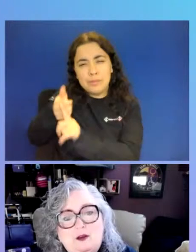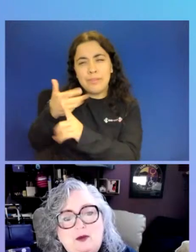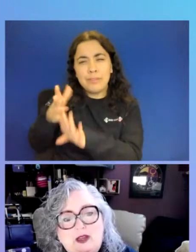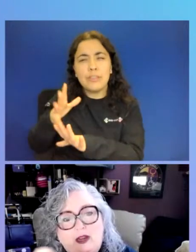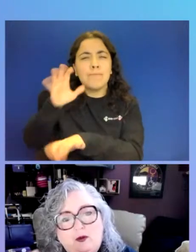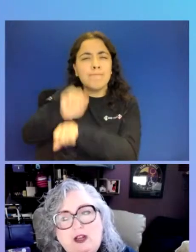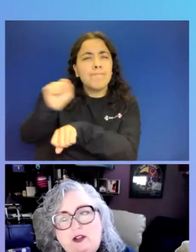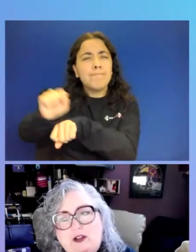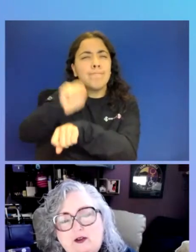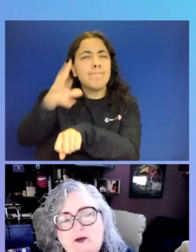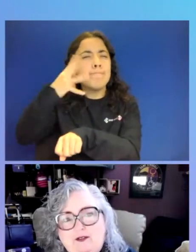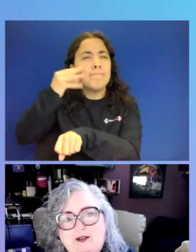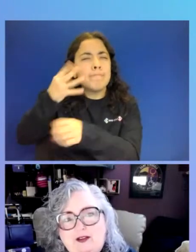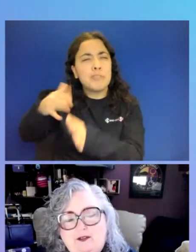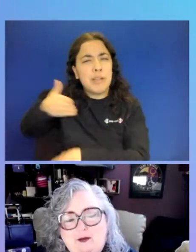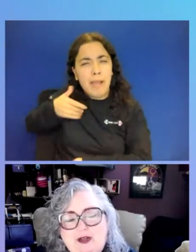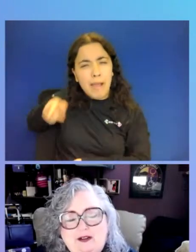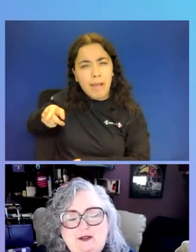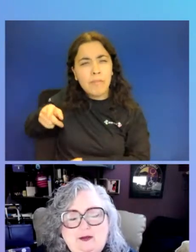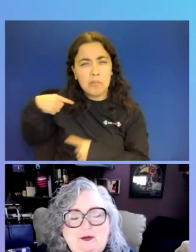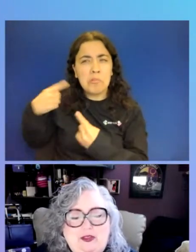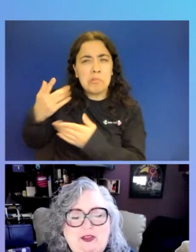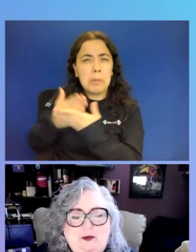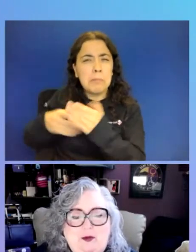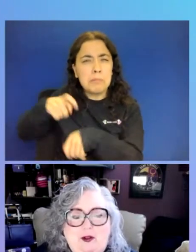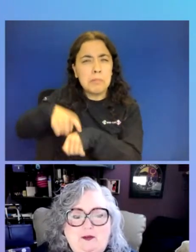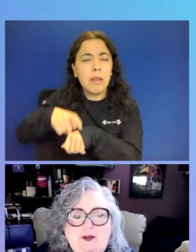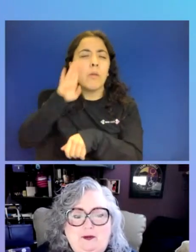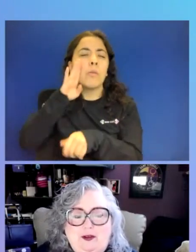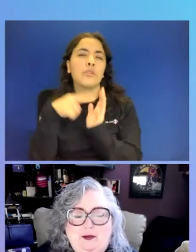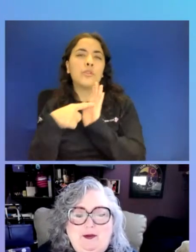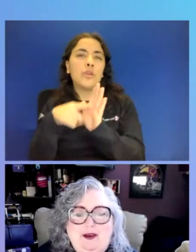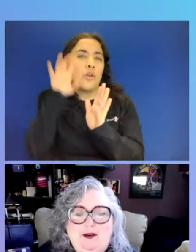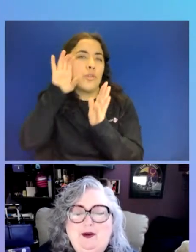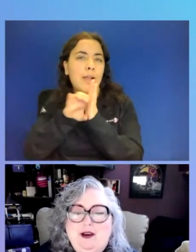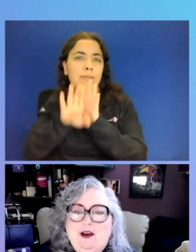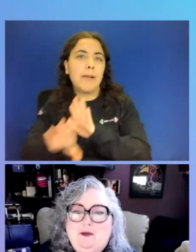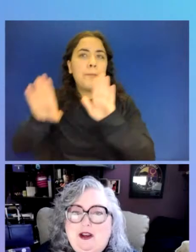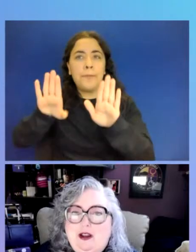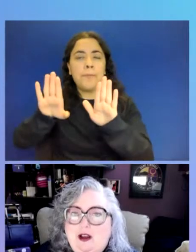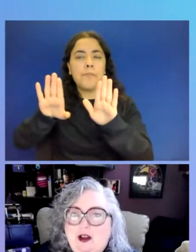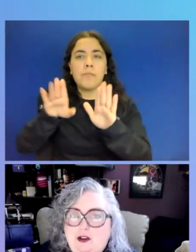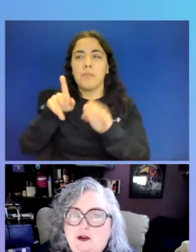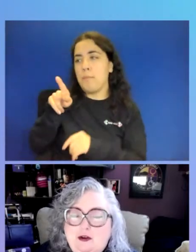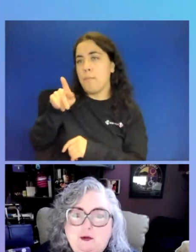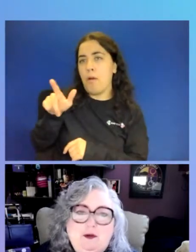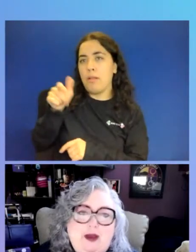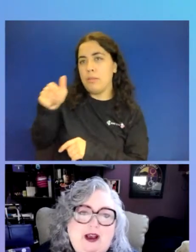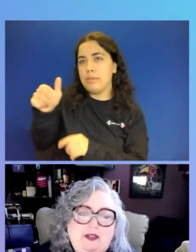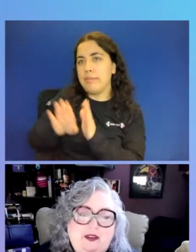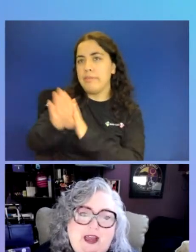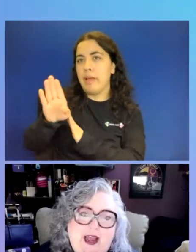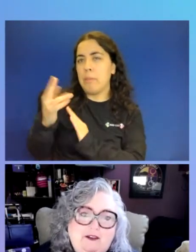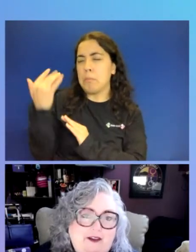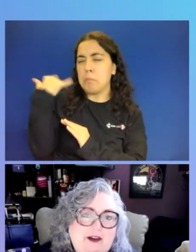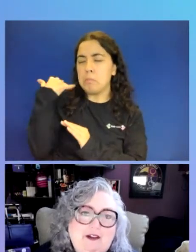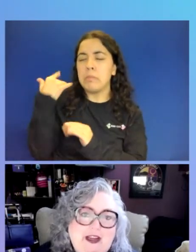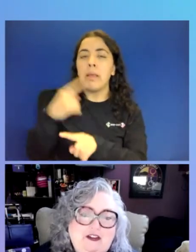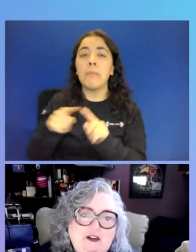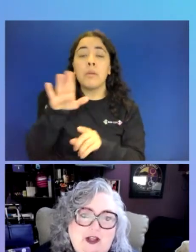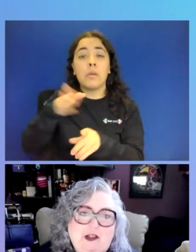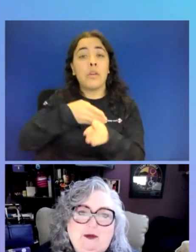time. And we're going to look at a graphic in a few minutes that Paul developed some time ago. But your career path can